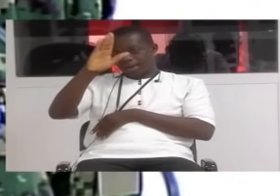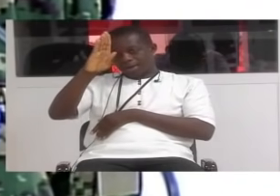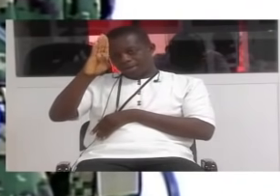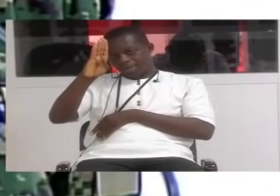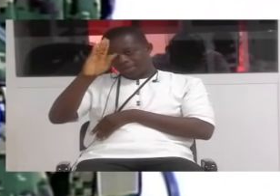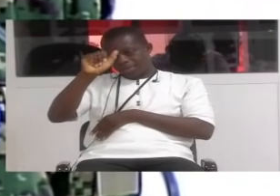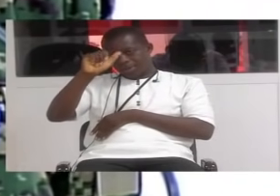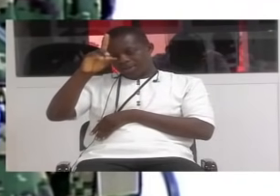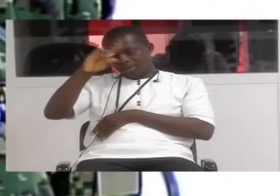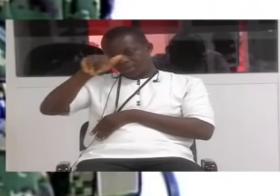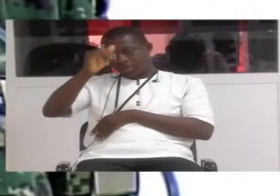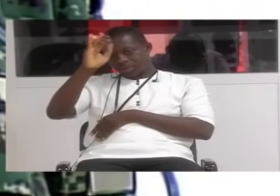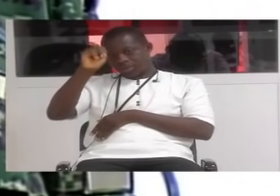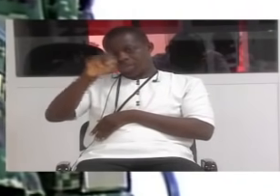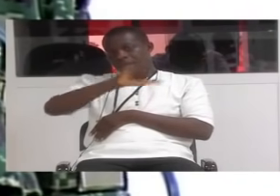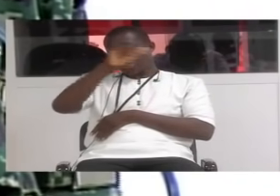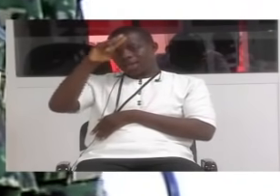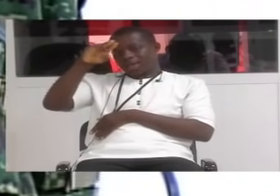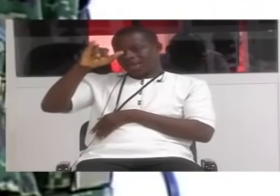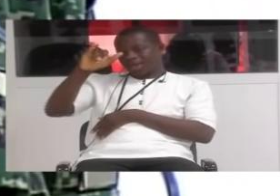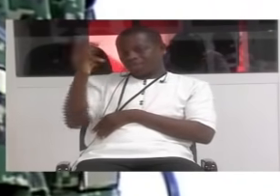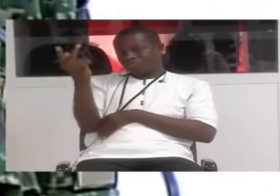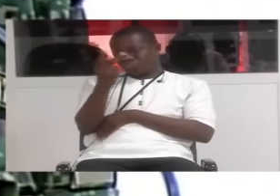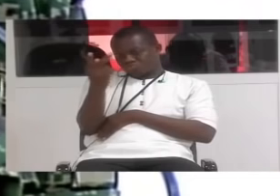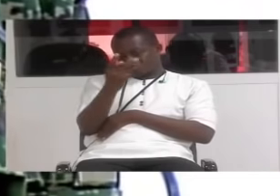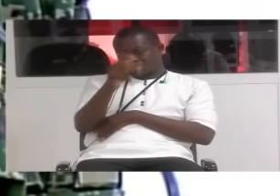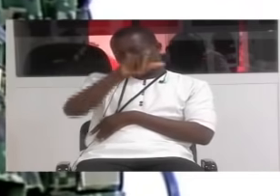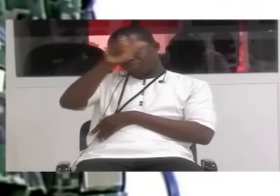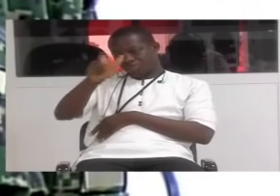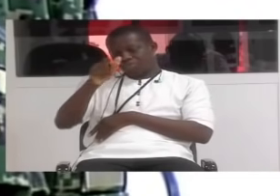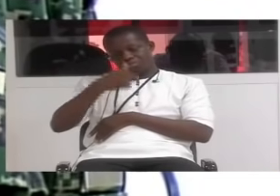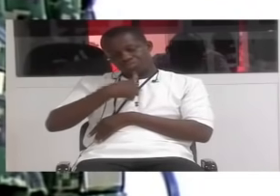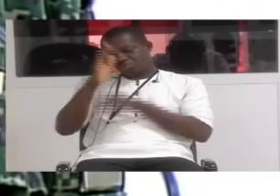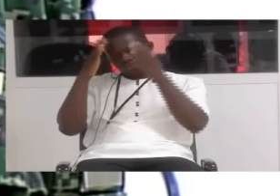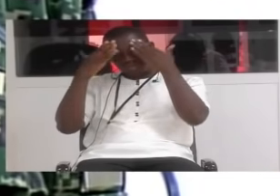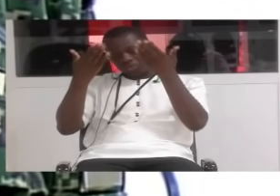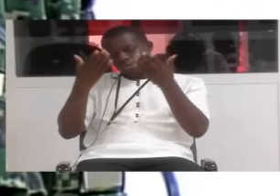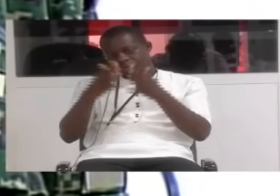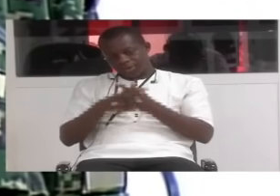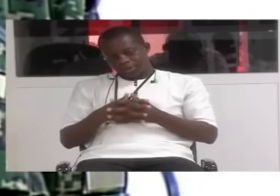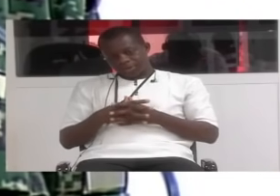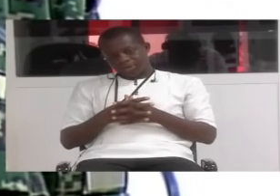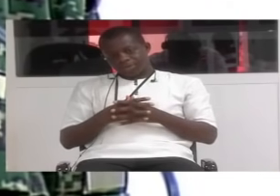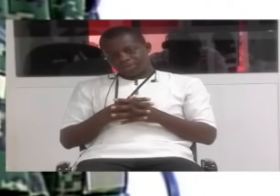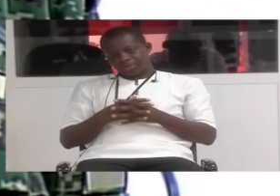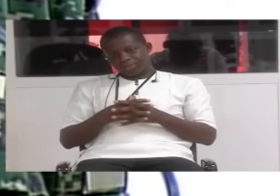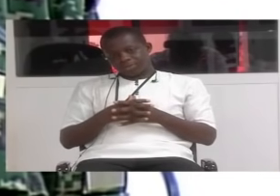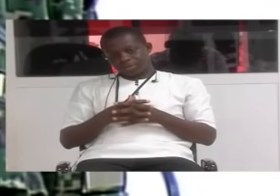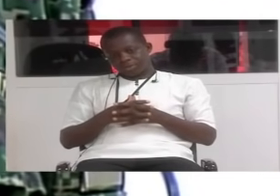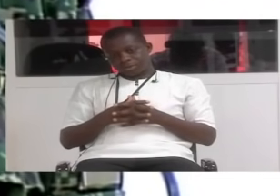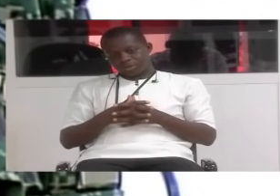mo full akwate on mo long. And two other NIA personnel whom I don't know.